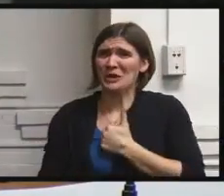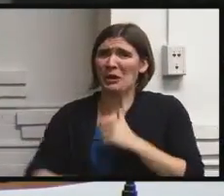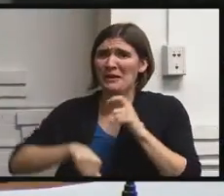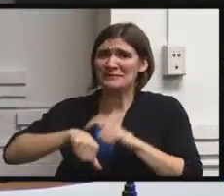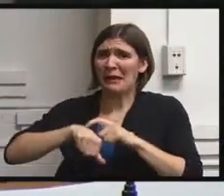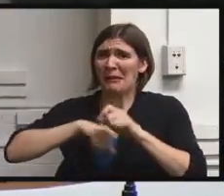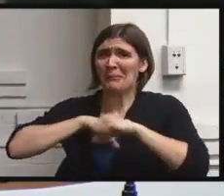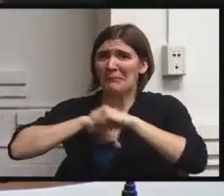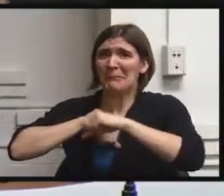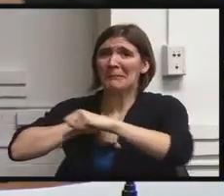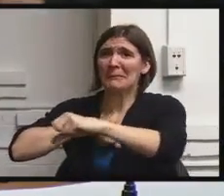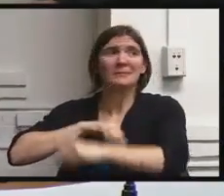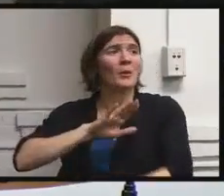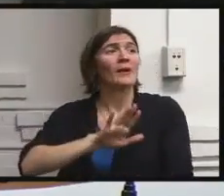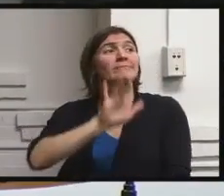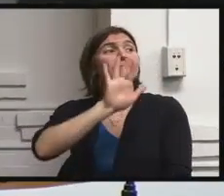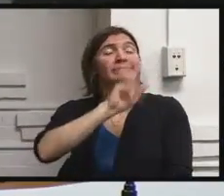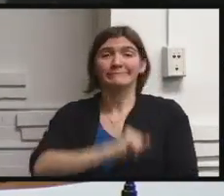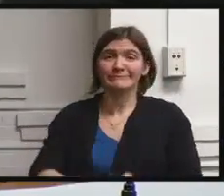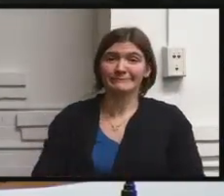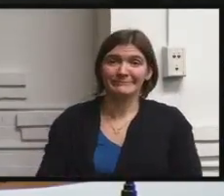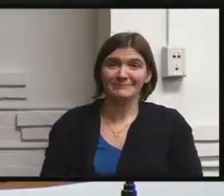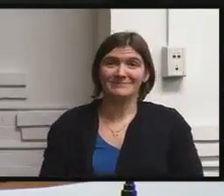Thanks for coming.